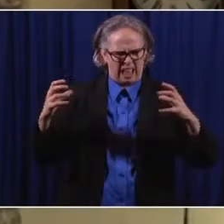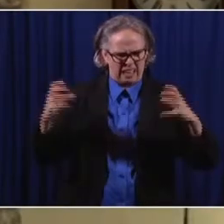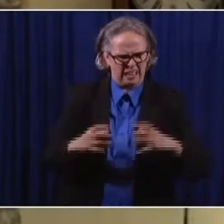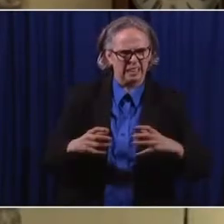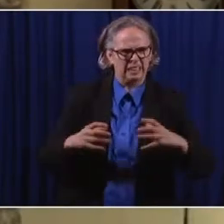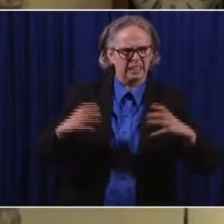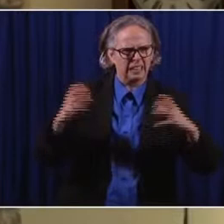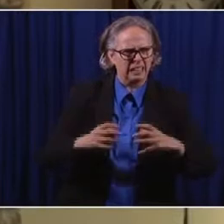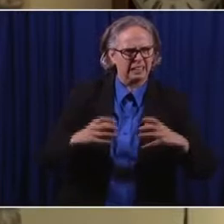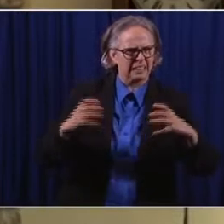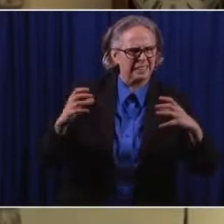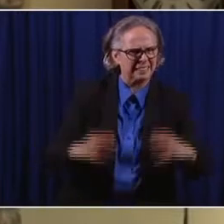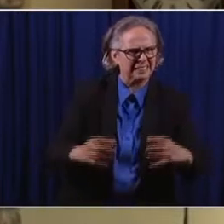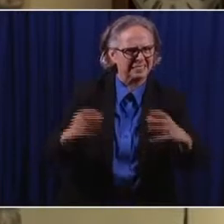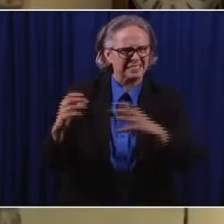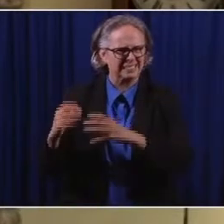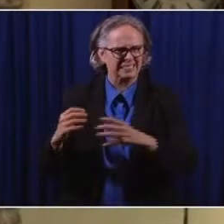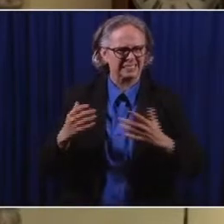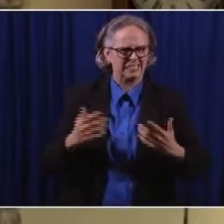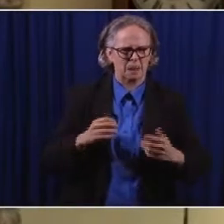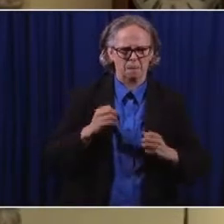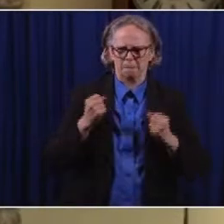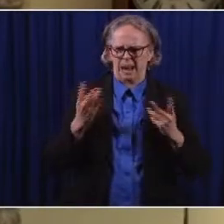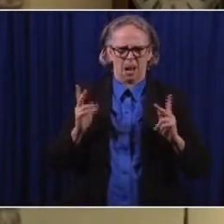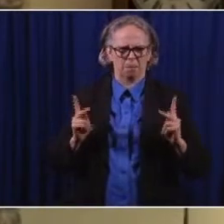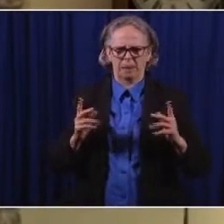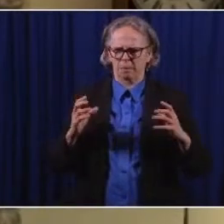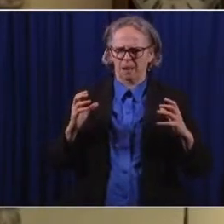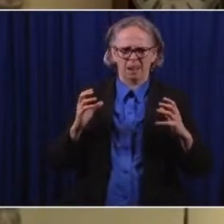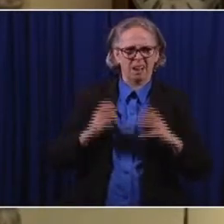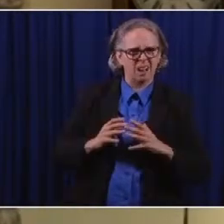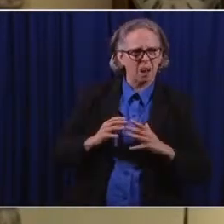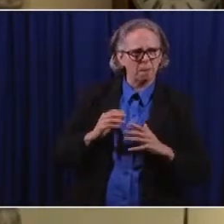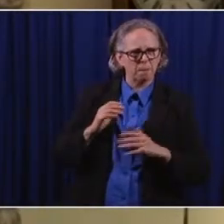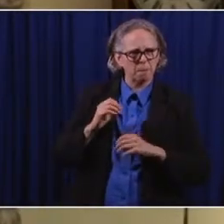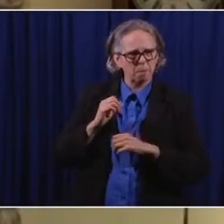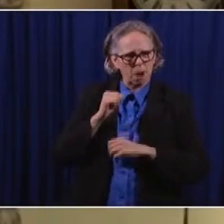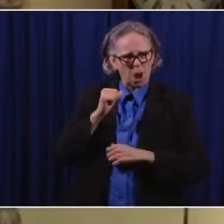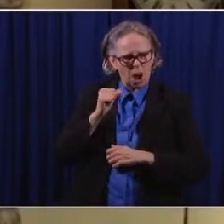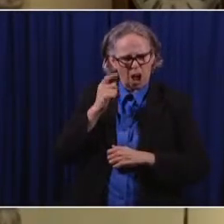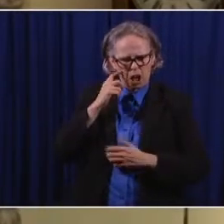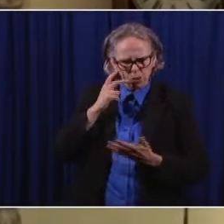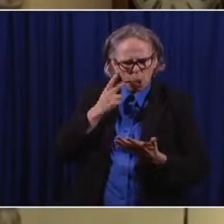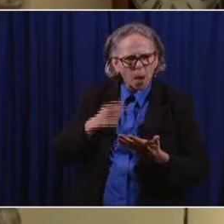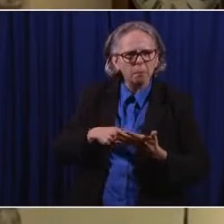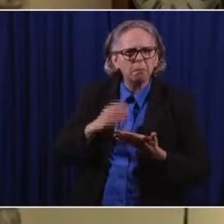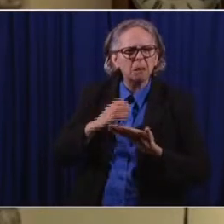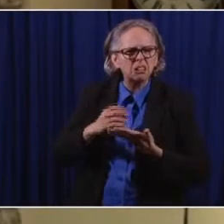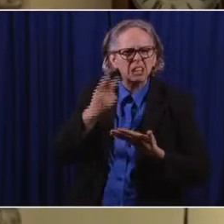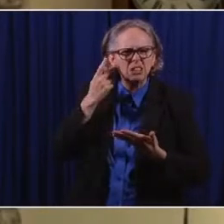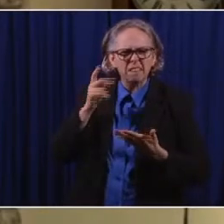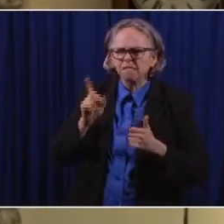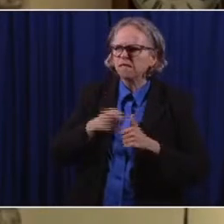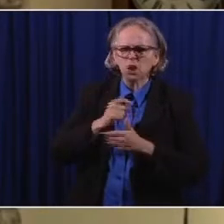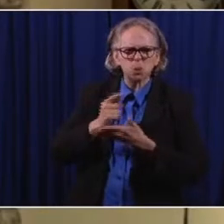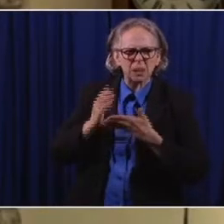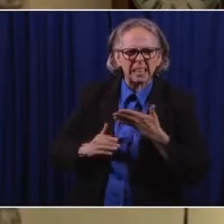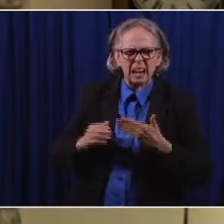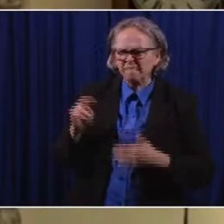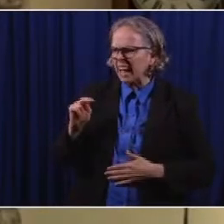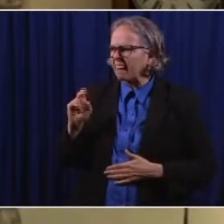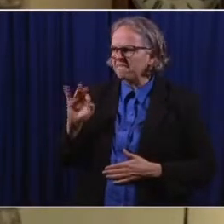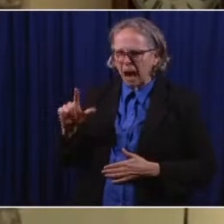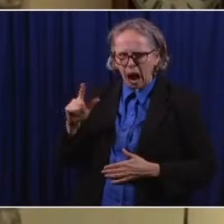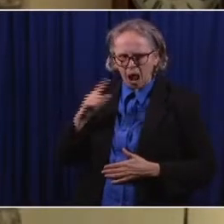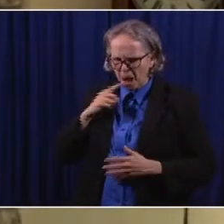together in bars, and we saw some pictures the other day, you know, the first weekend of football, NFL, and you know,